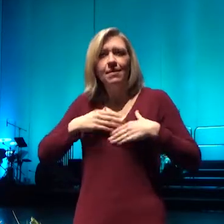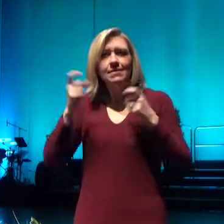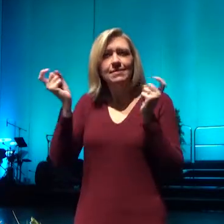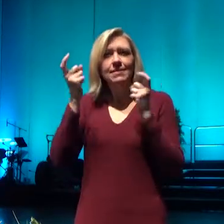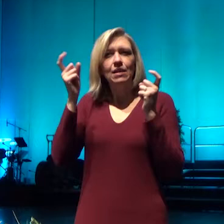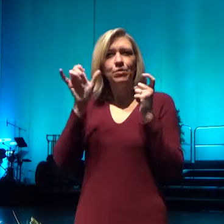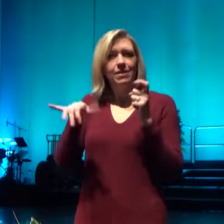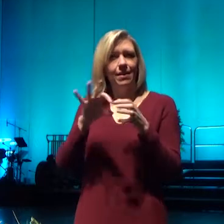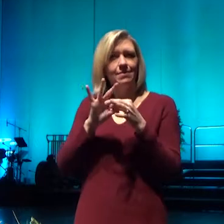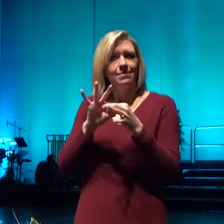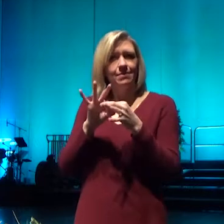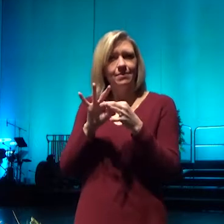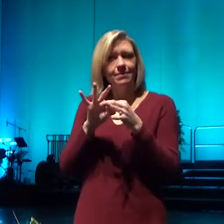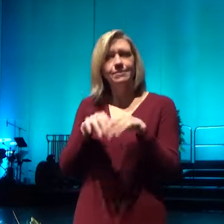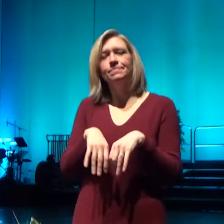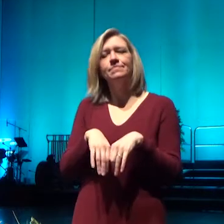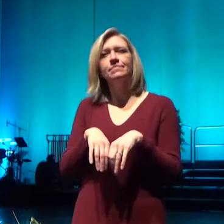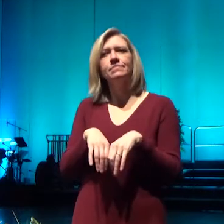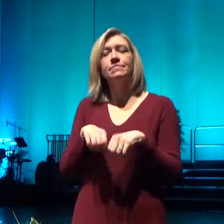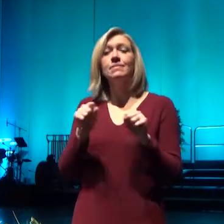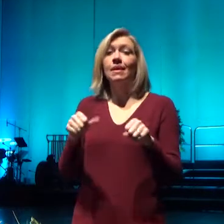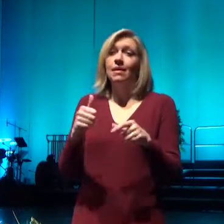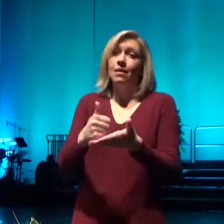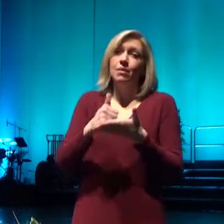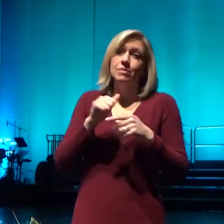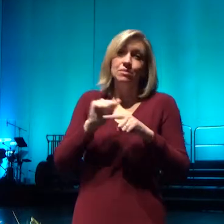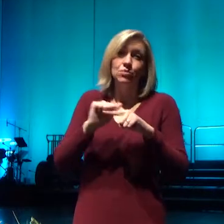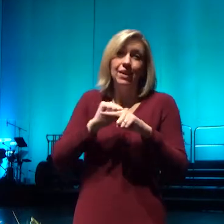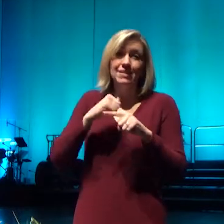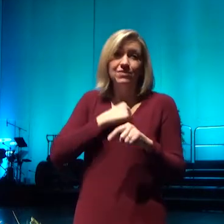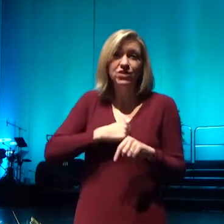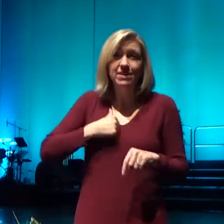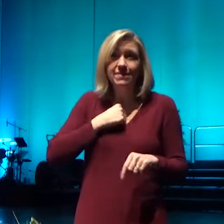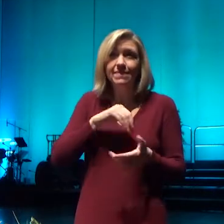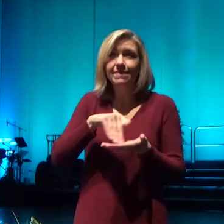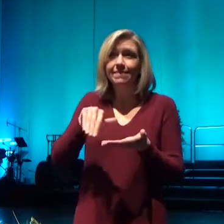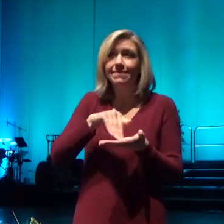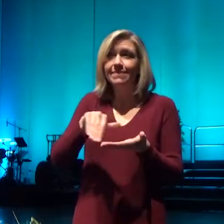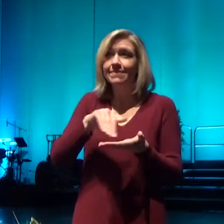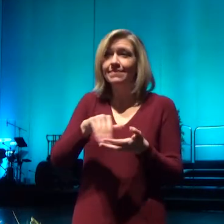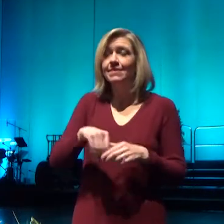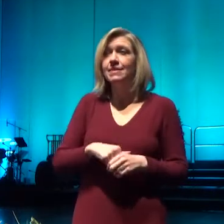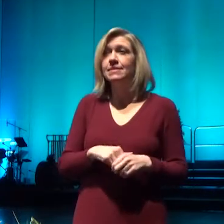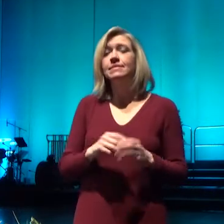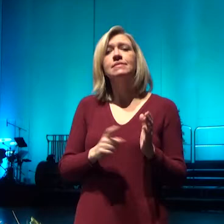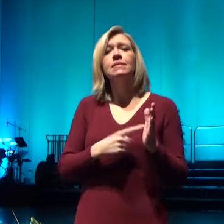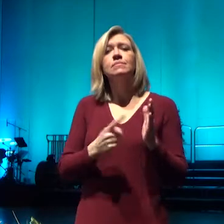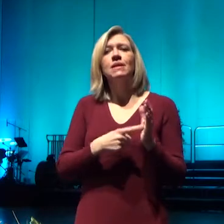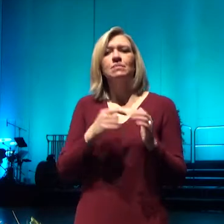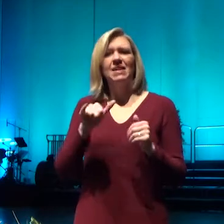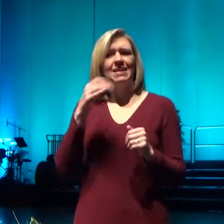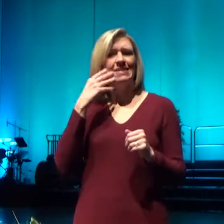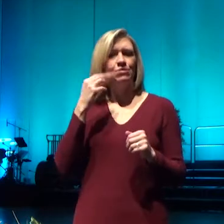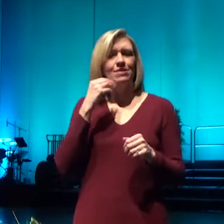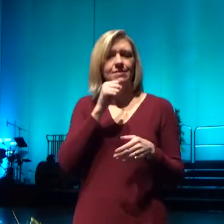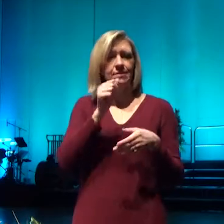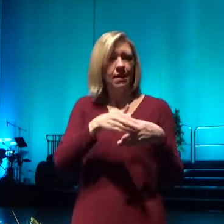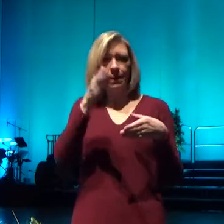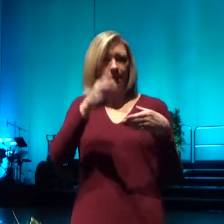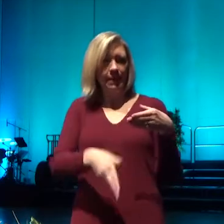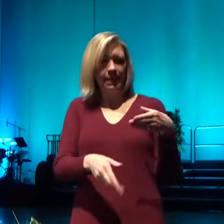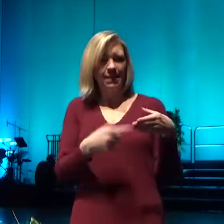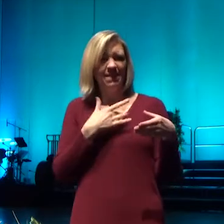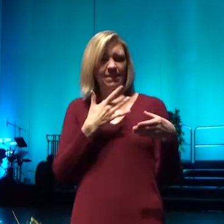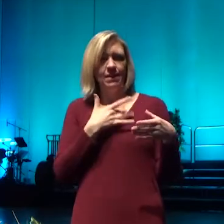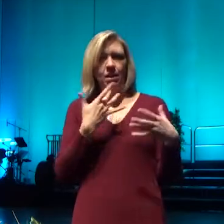those connections. It can help us practice forgiveness. Sometimes when there's an incomplete experience in my past, I feel like